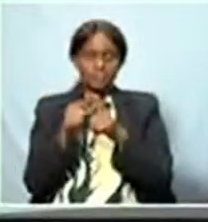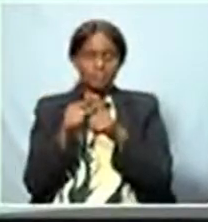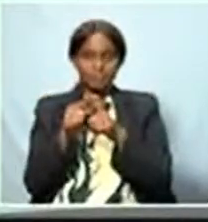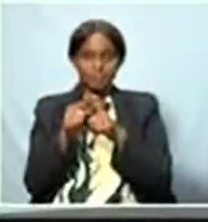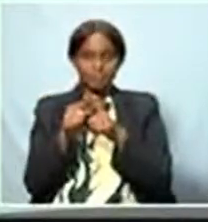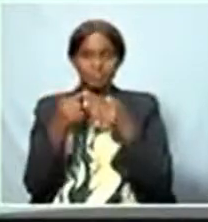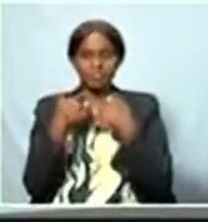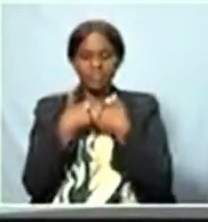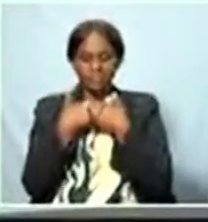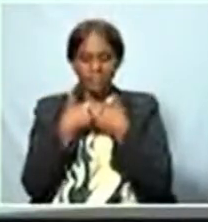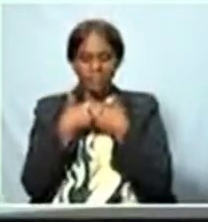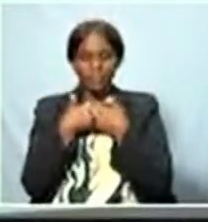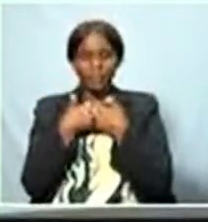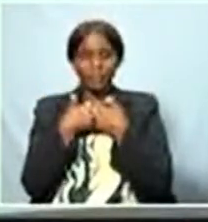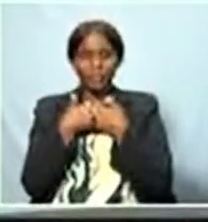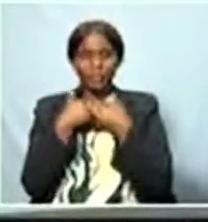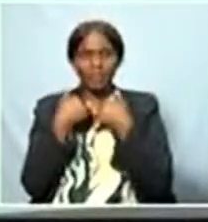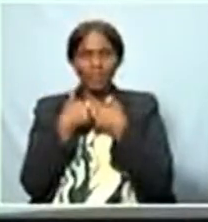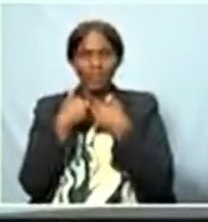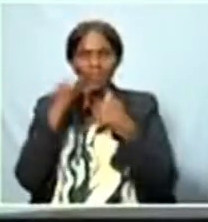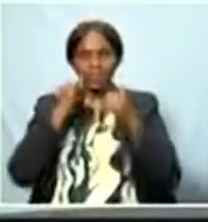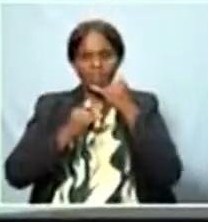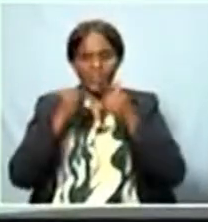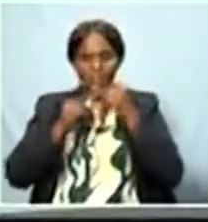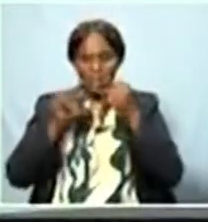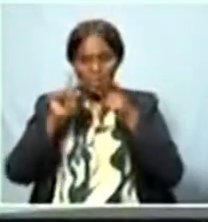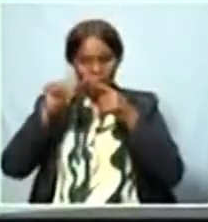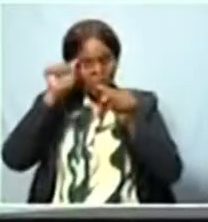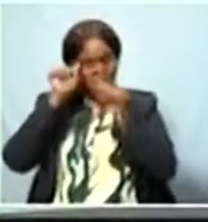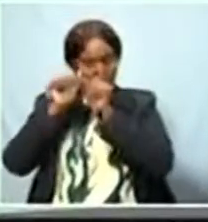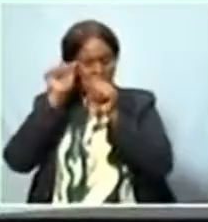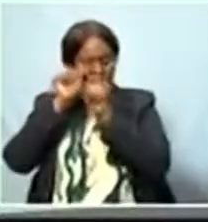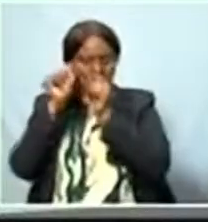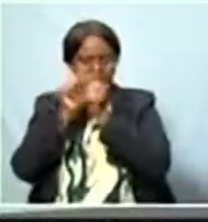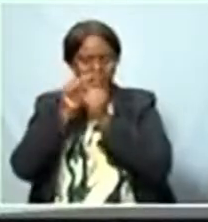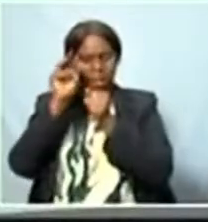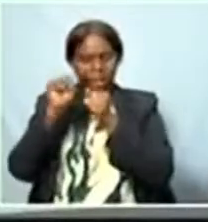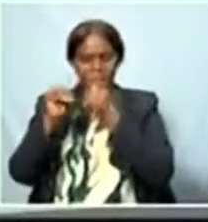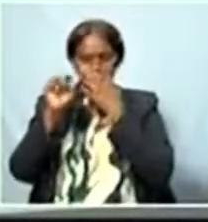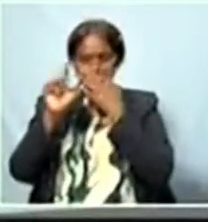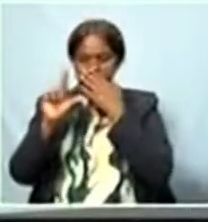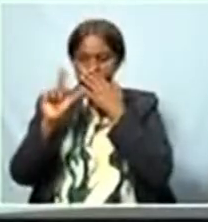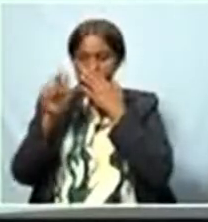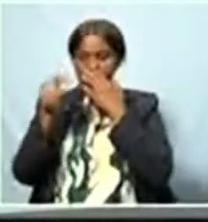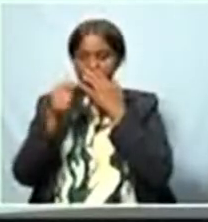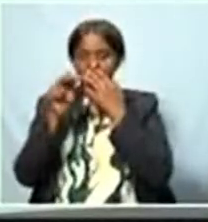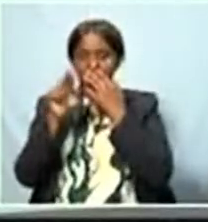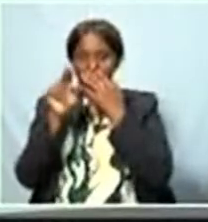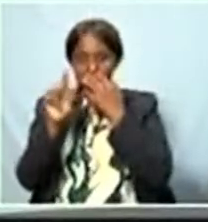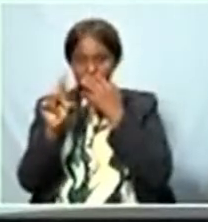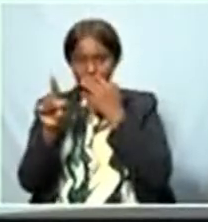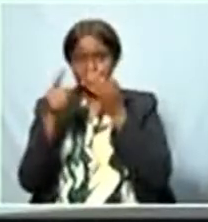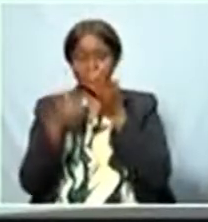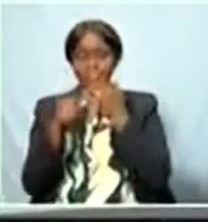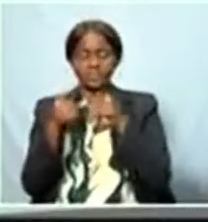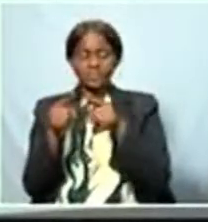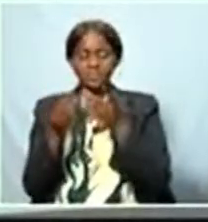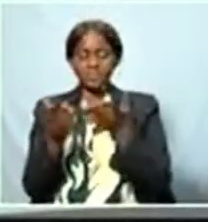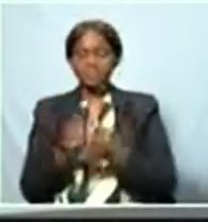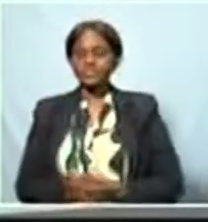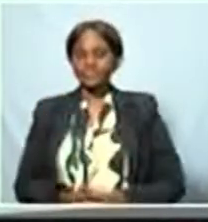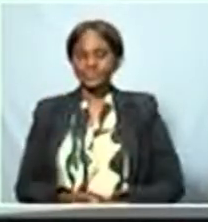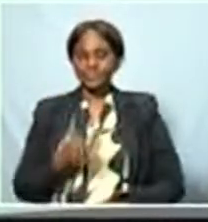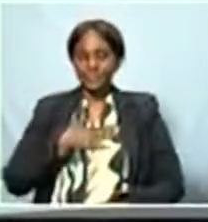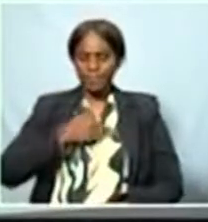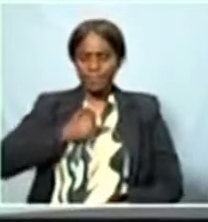So we have got to meet those deadlines. So we had to agree with the Ministry of Local Government. That's what happened. And I